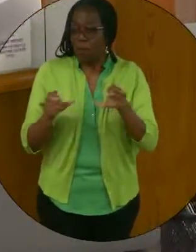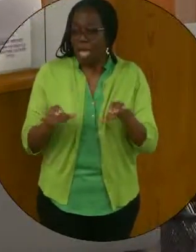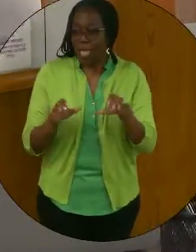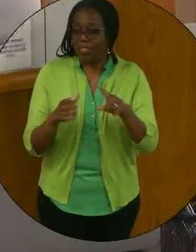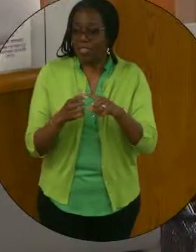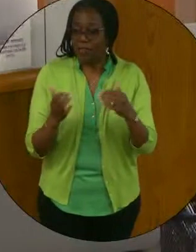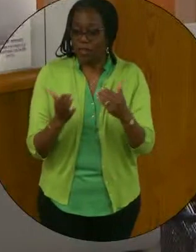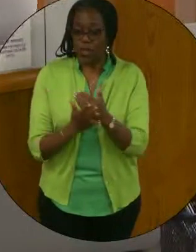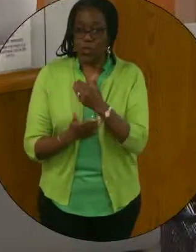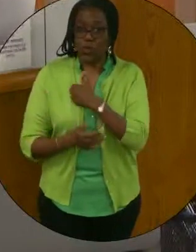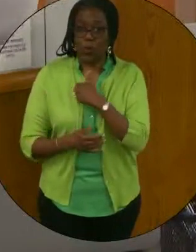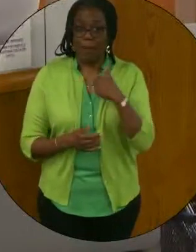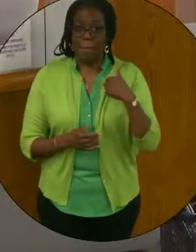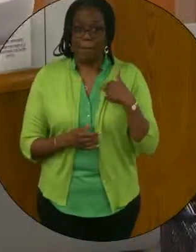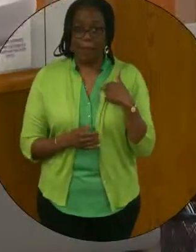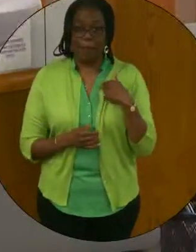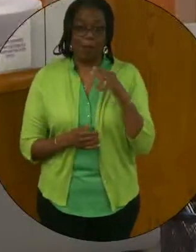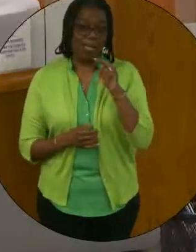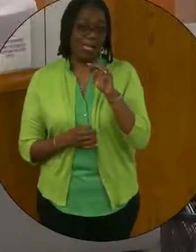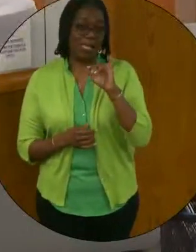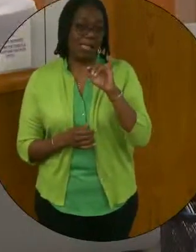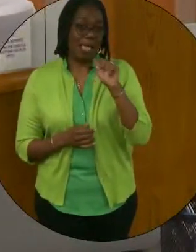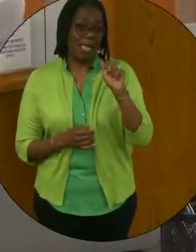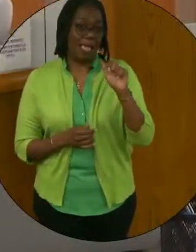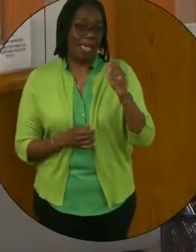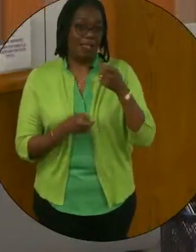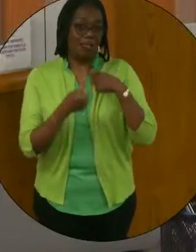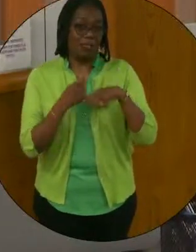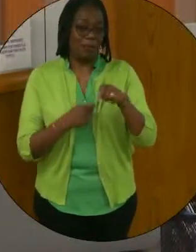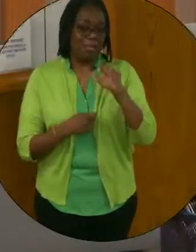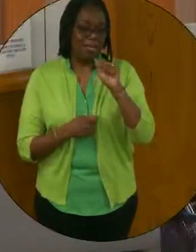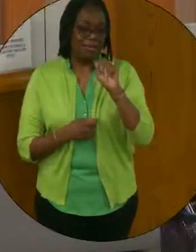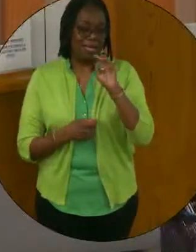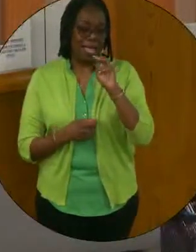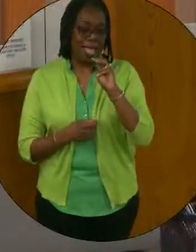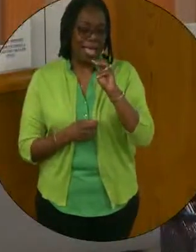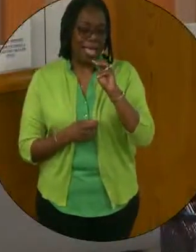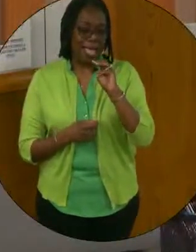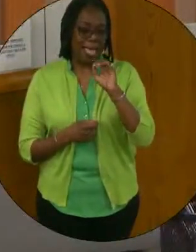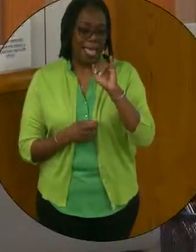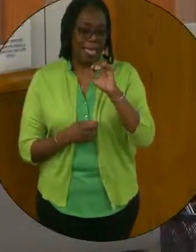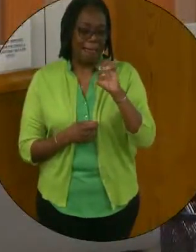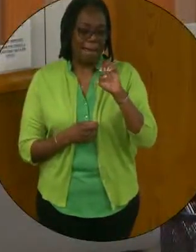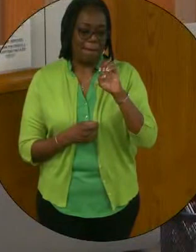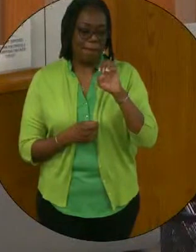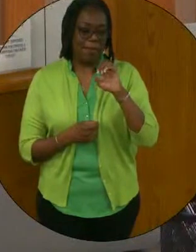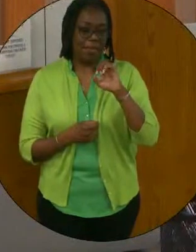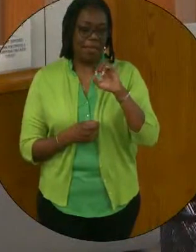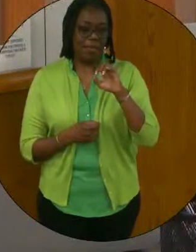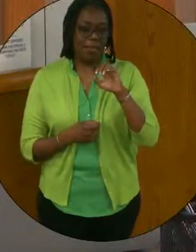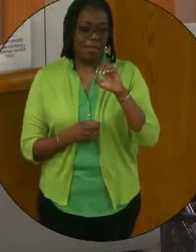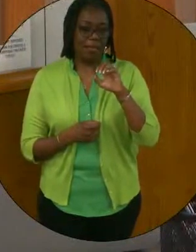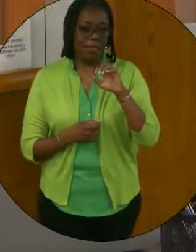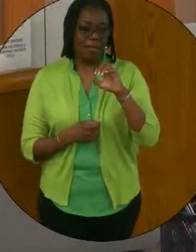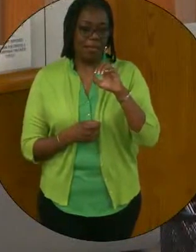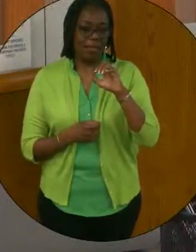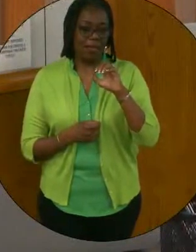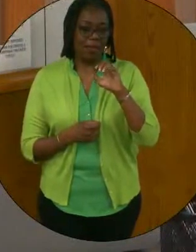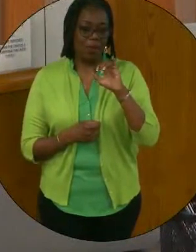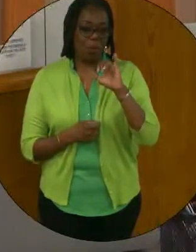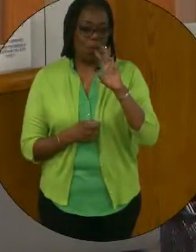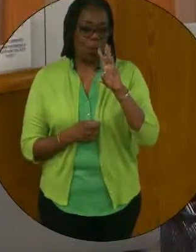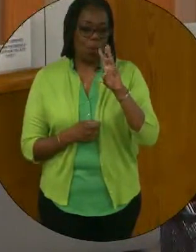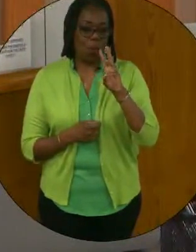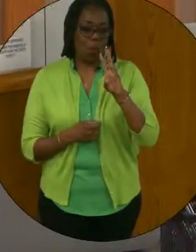member to the NIAA to replace Amy Wagner, whose term expires on June 30th, 2025.